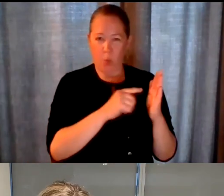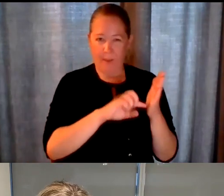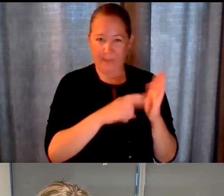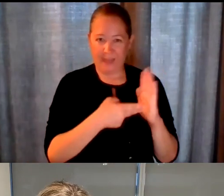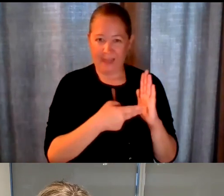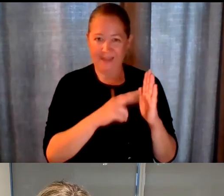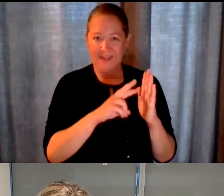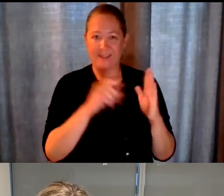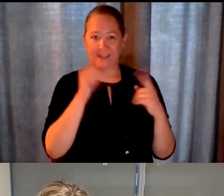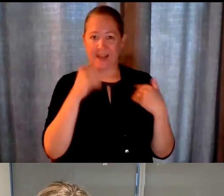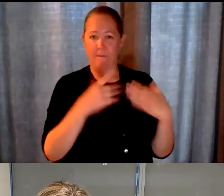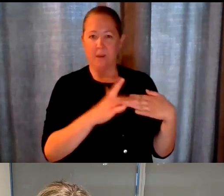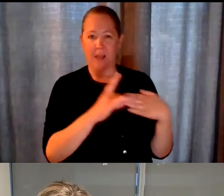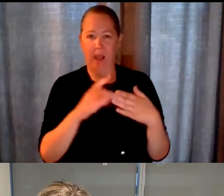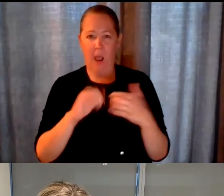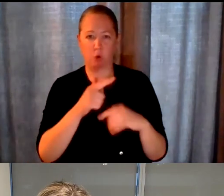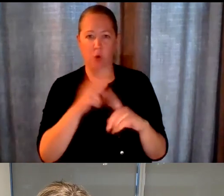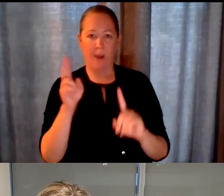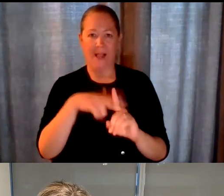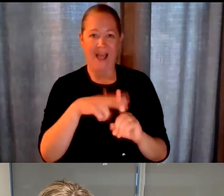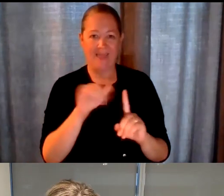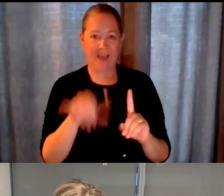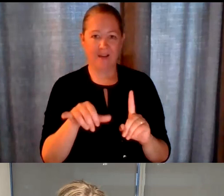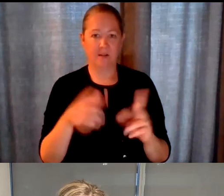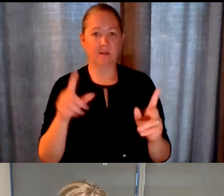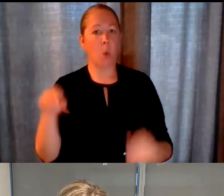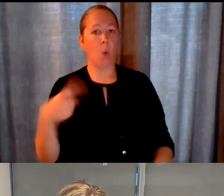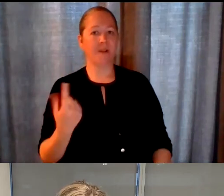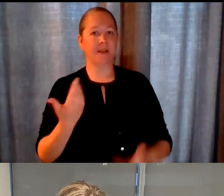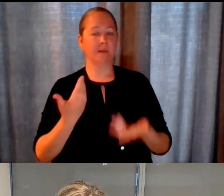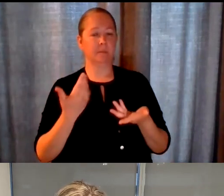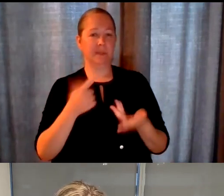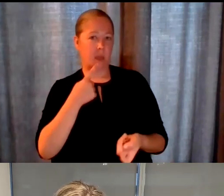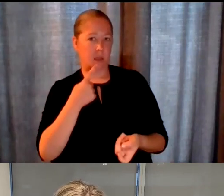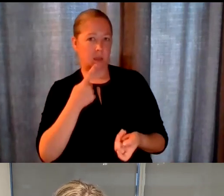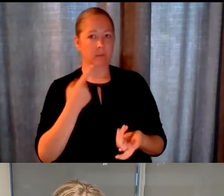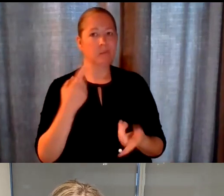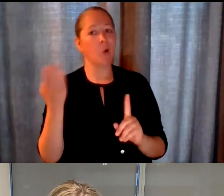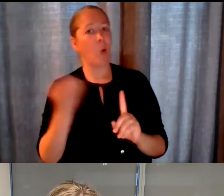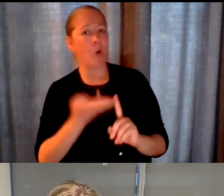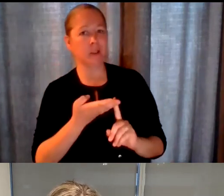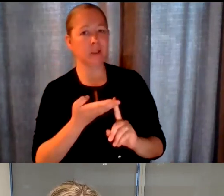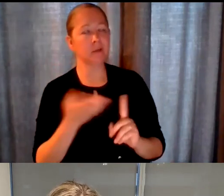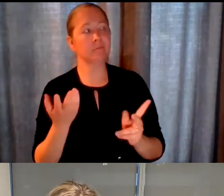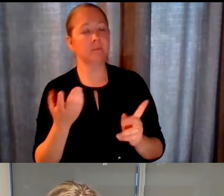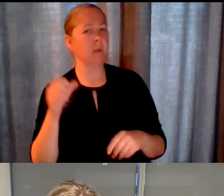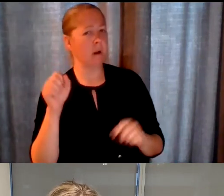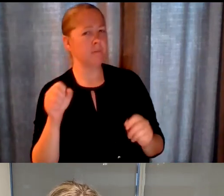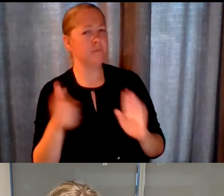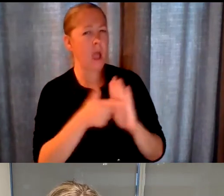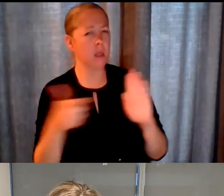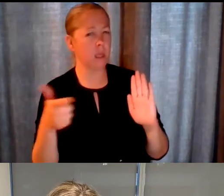any guidance for how to apply that test. All he said is coercion probably violates, or coercion does